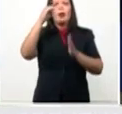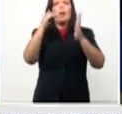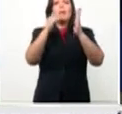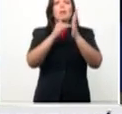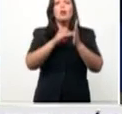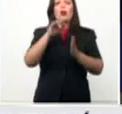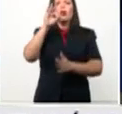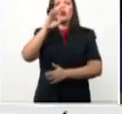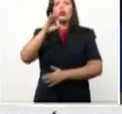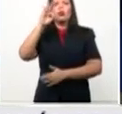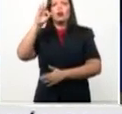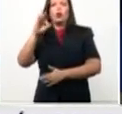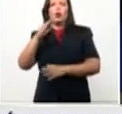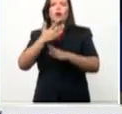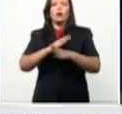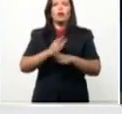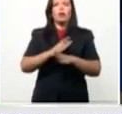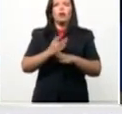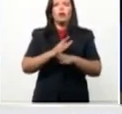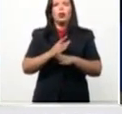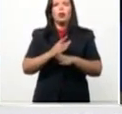accumulating 1,088